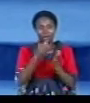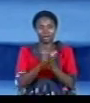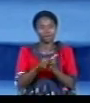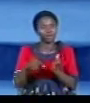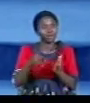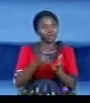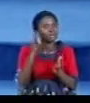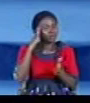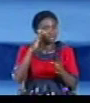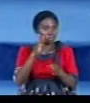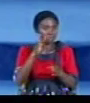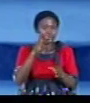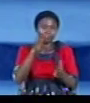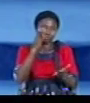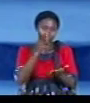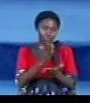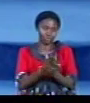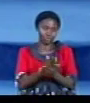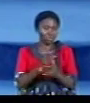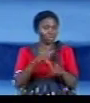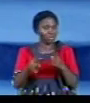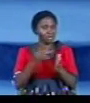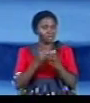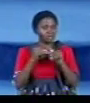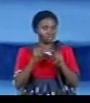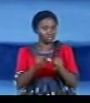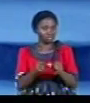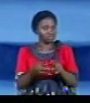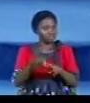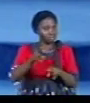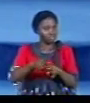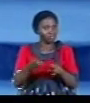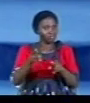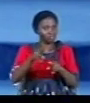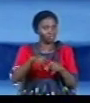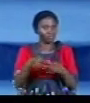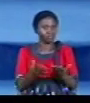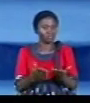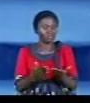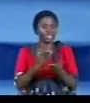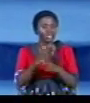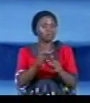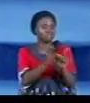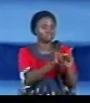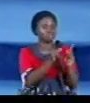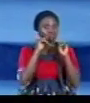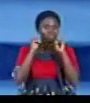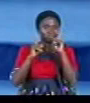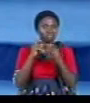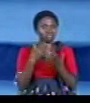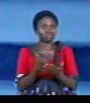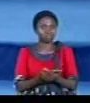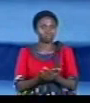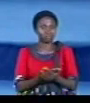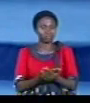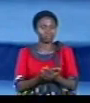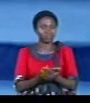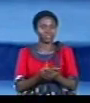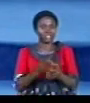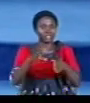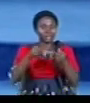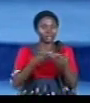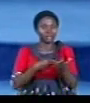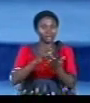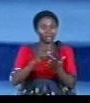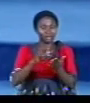took her to hospital, to government hospital. After 3 stops, they wrote drugs. One of the drugs was in at 5,000 per one.